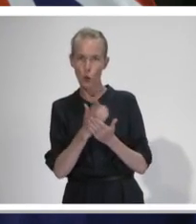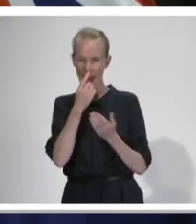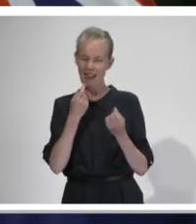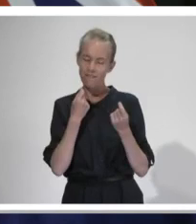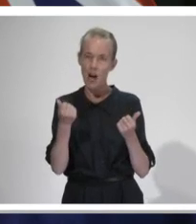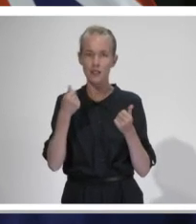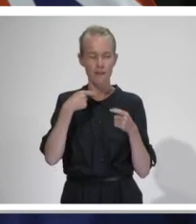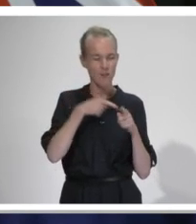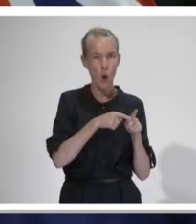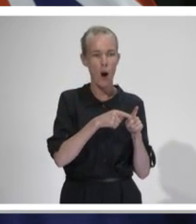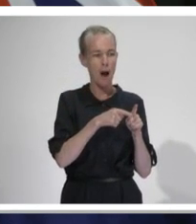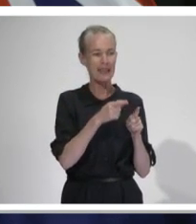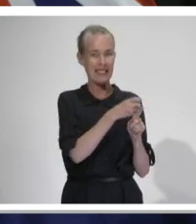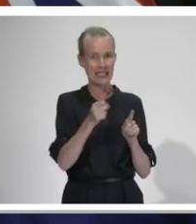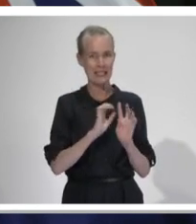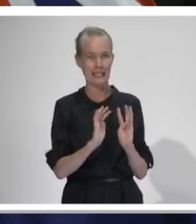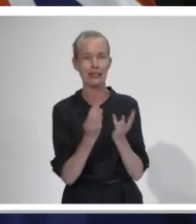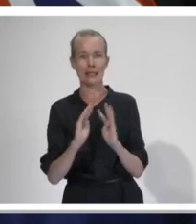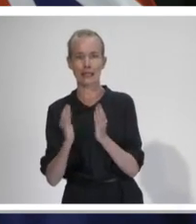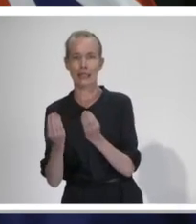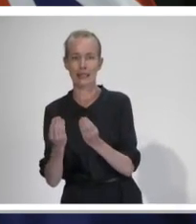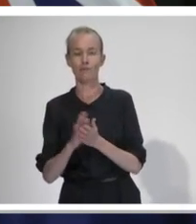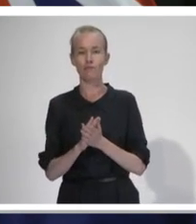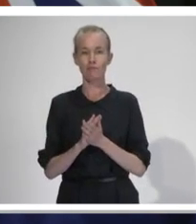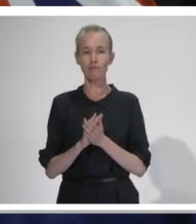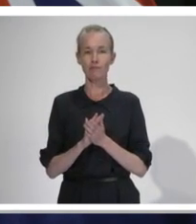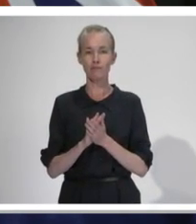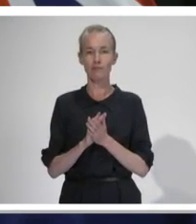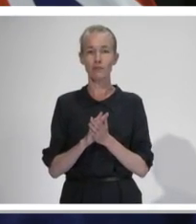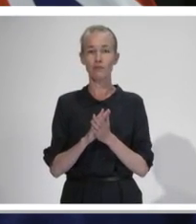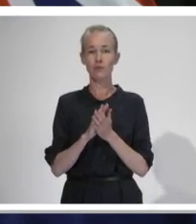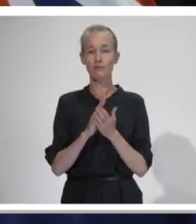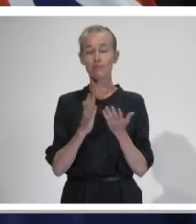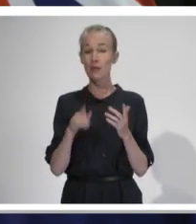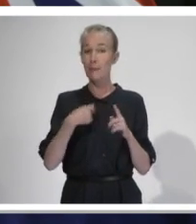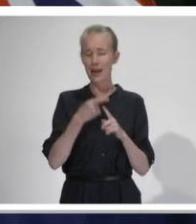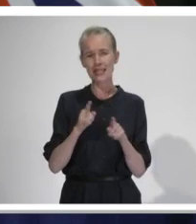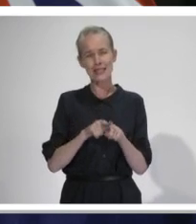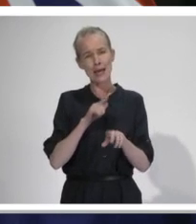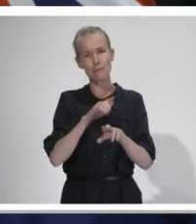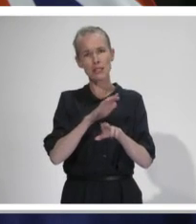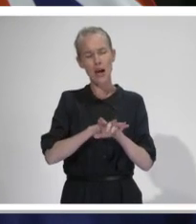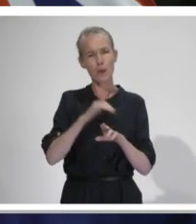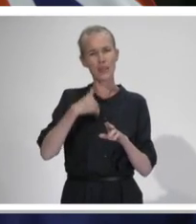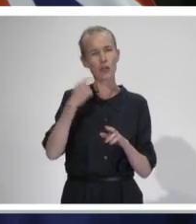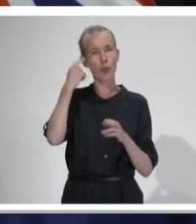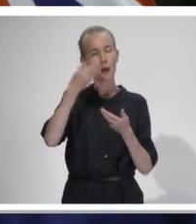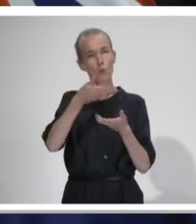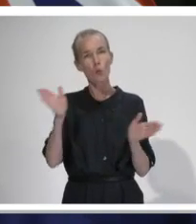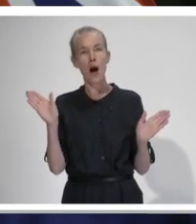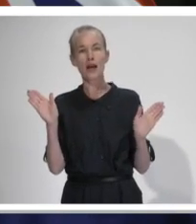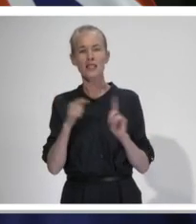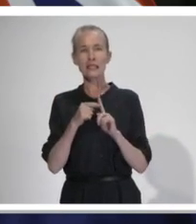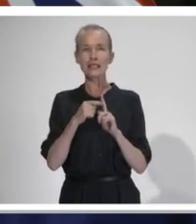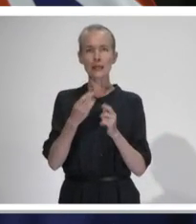done, and whether they can practically work, and what are some of the other consequences, for instance, around privacy. So certainly aware of that work. The